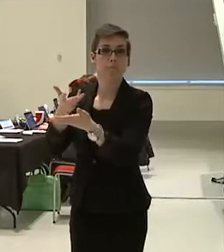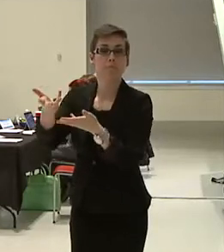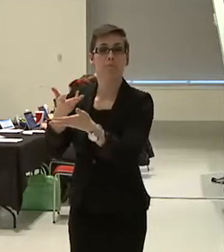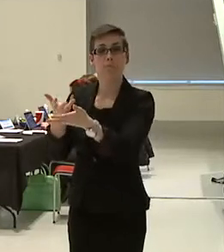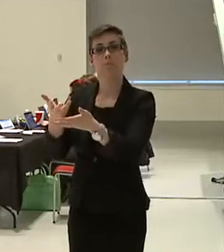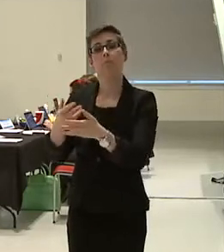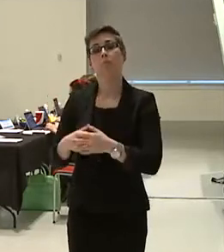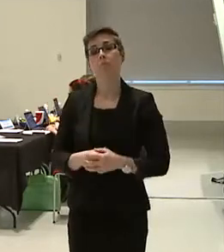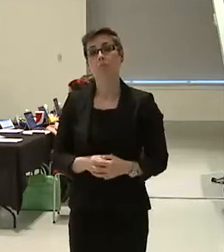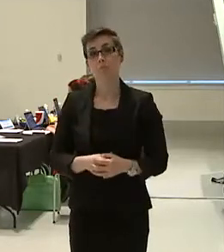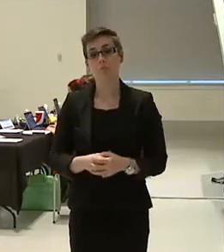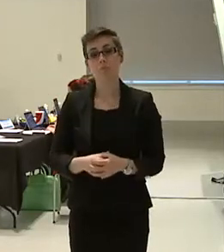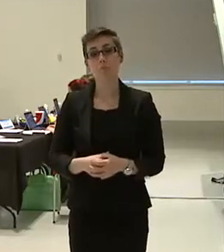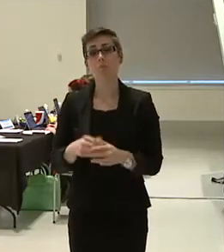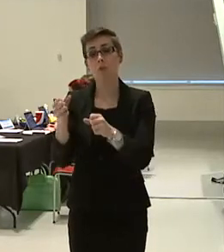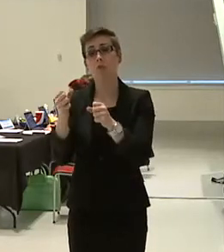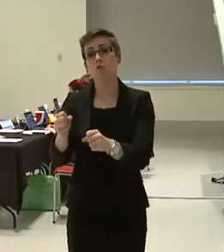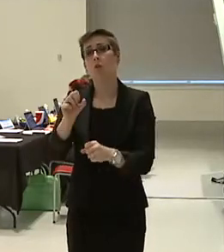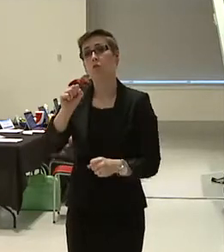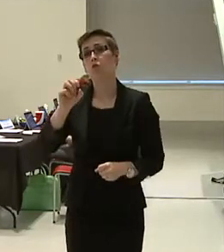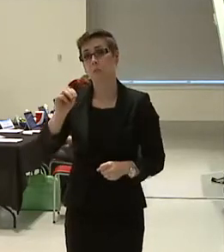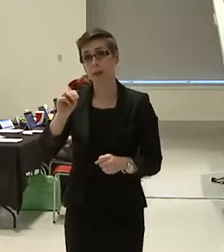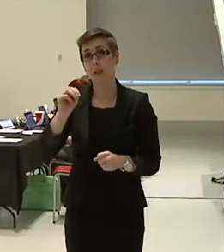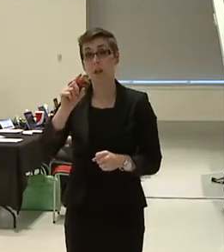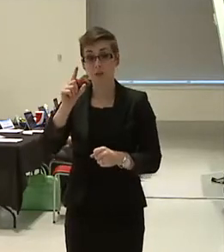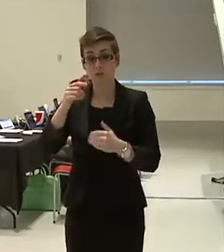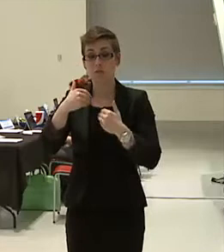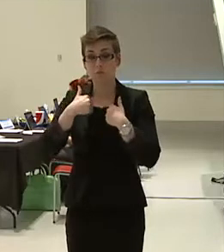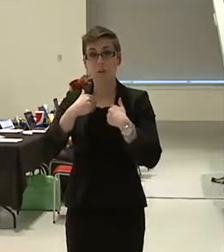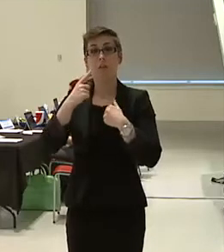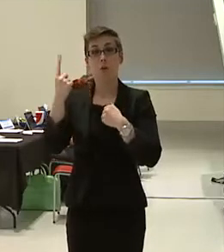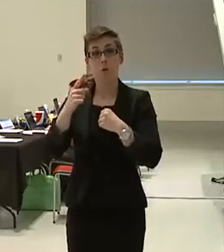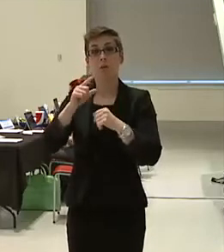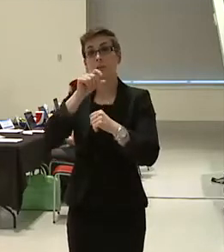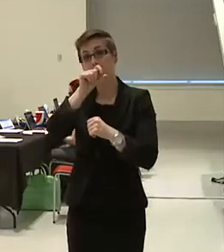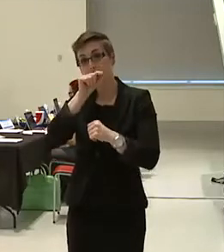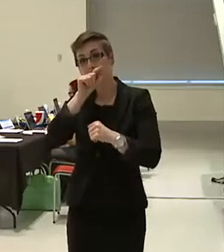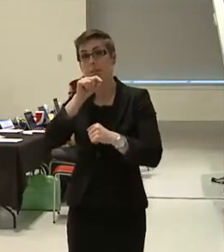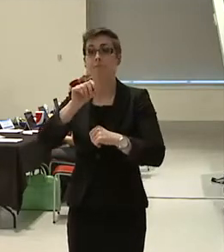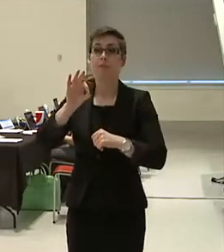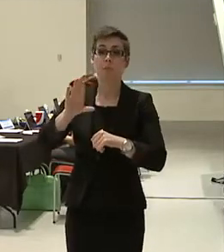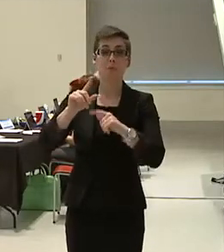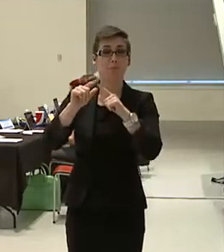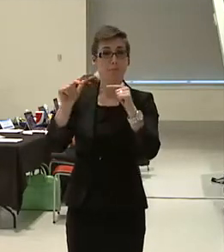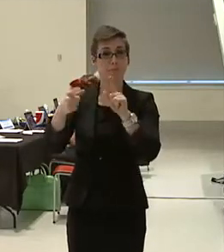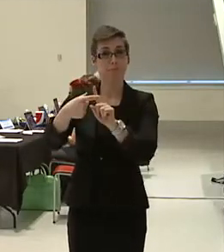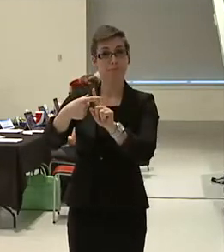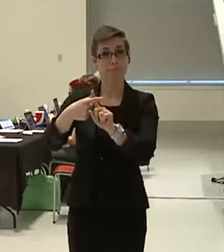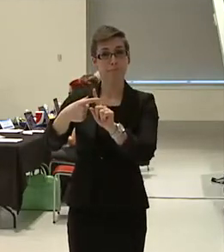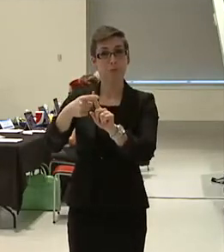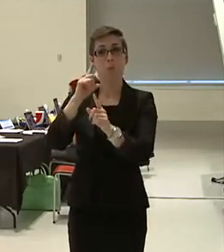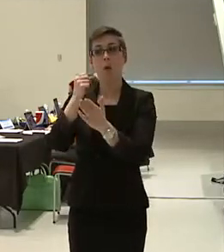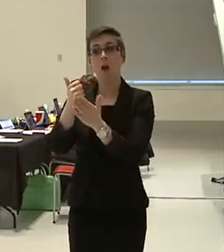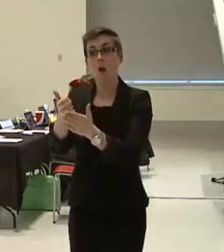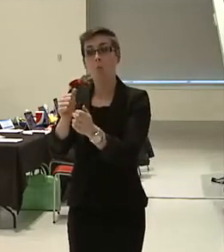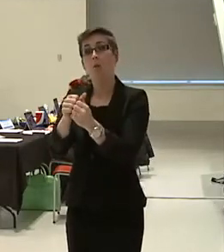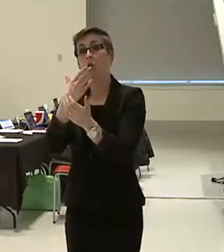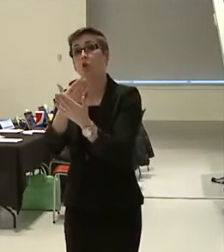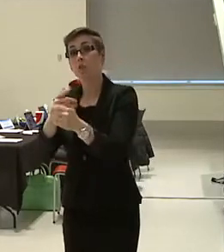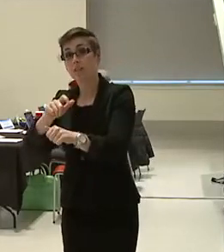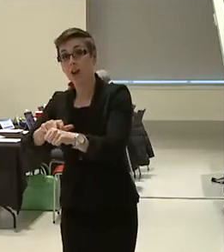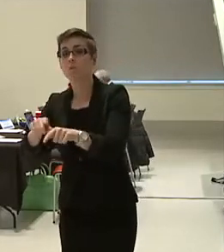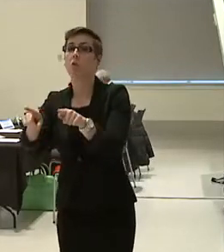interest. A strong social media presence benefits both agency and community in good times and in difficult times by